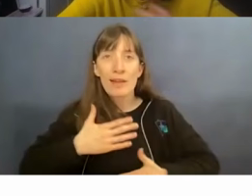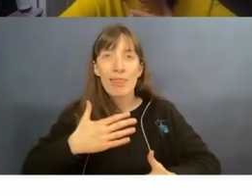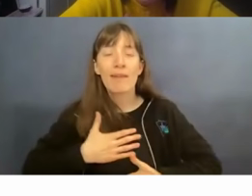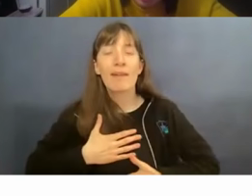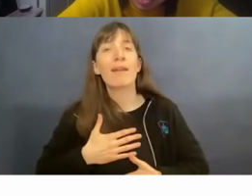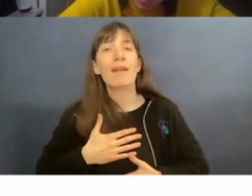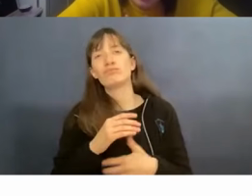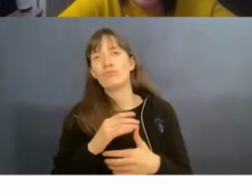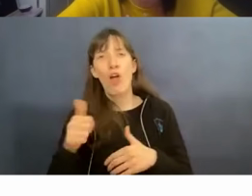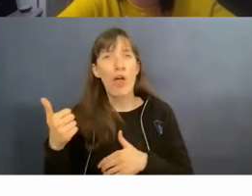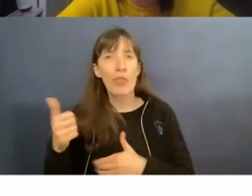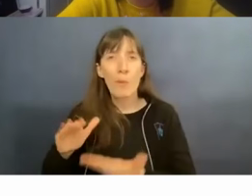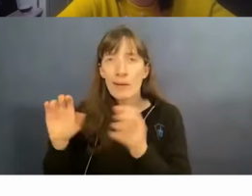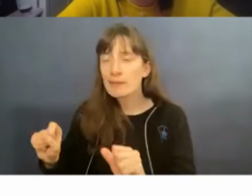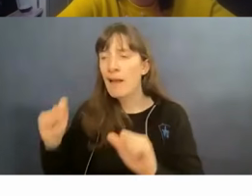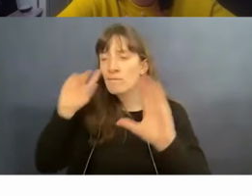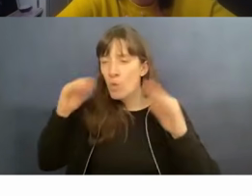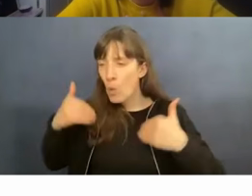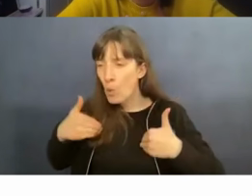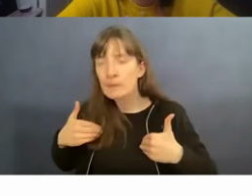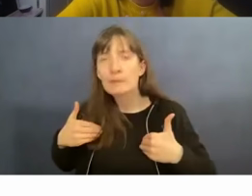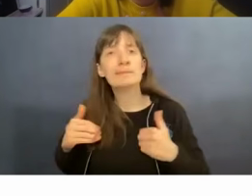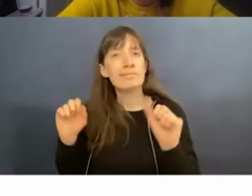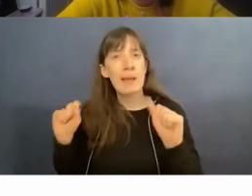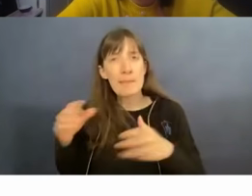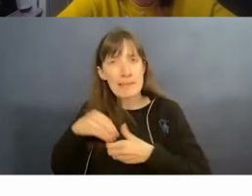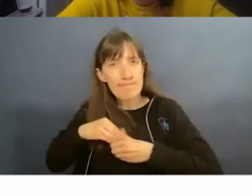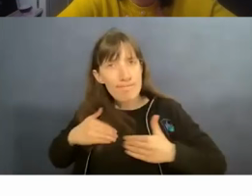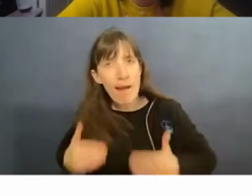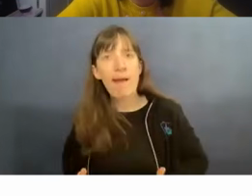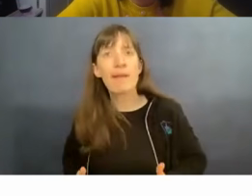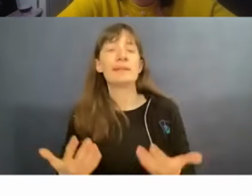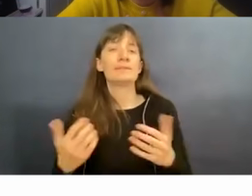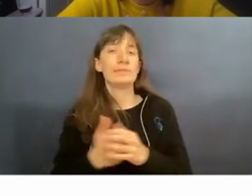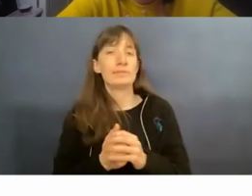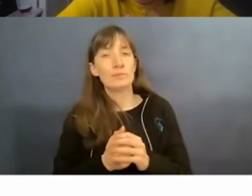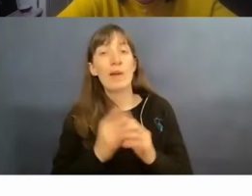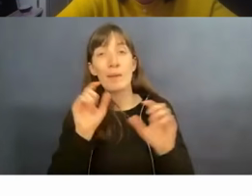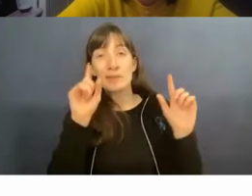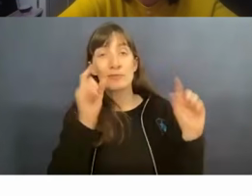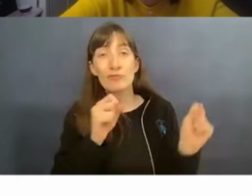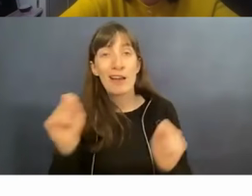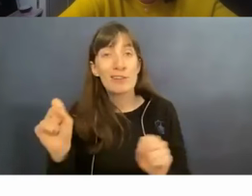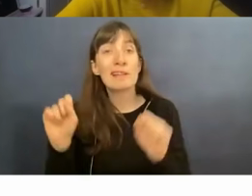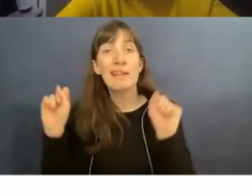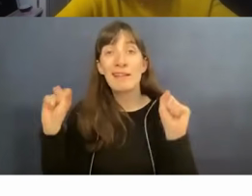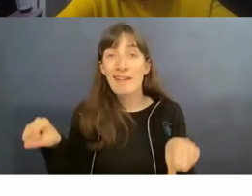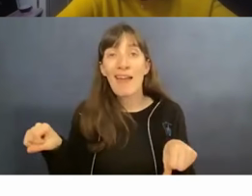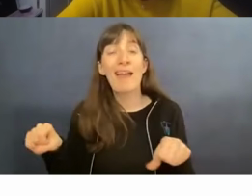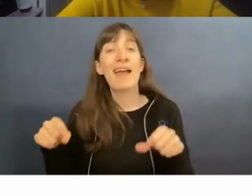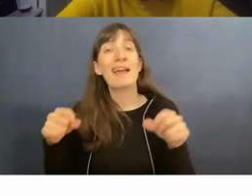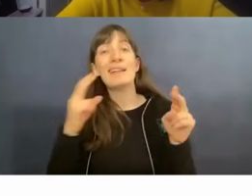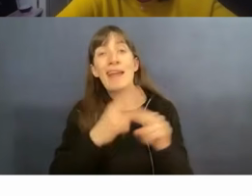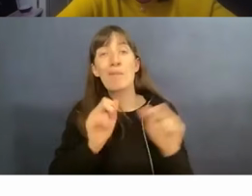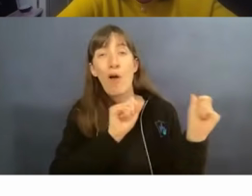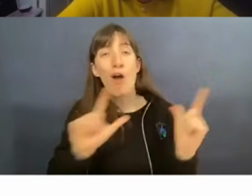kind of focus their attention and be in their bodies. And it can be a tactic of things that they use to like, name all of their favorite